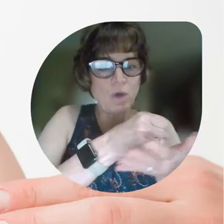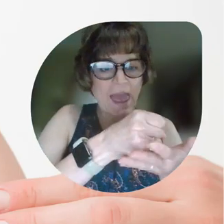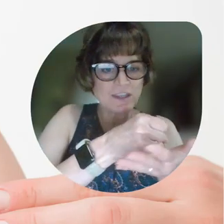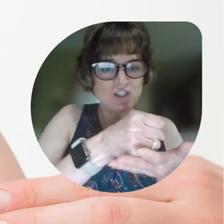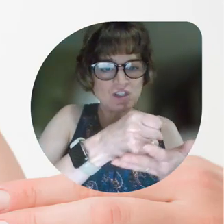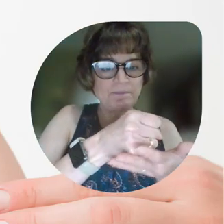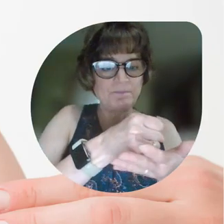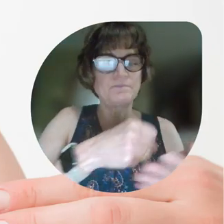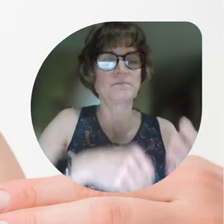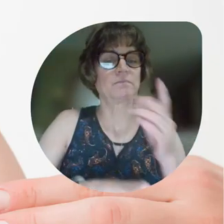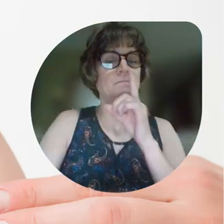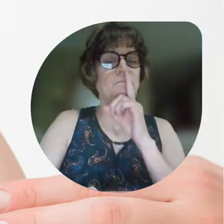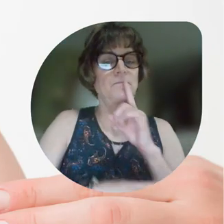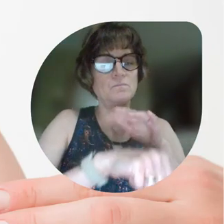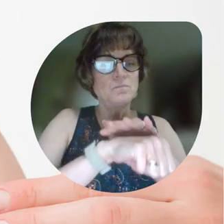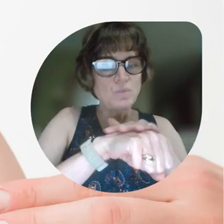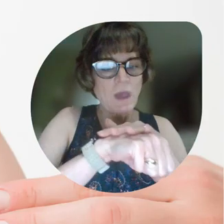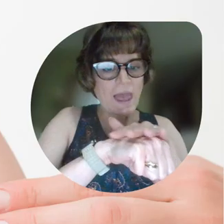Rash.